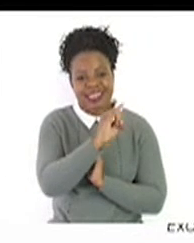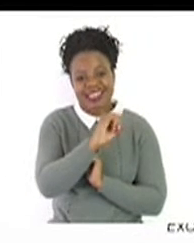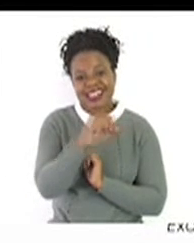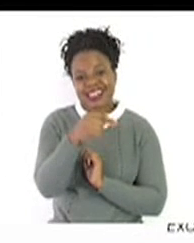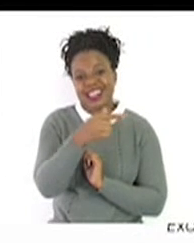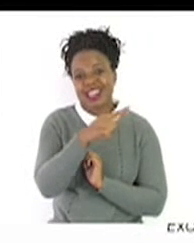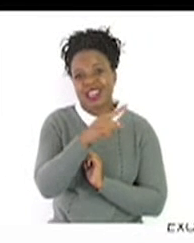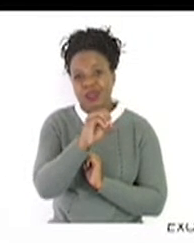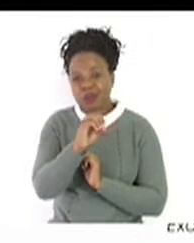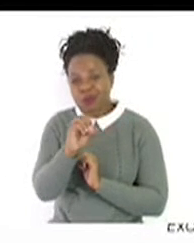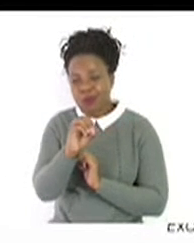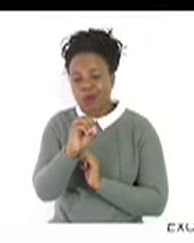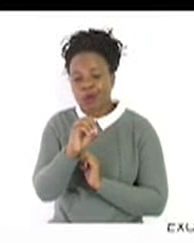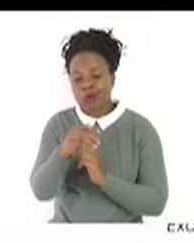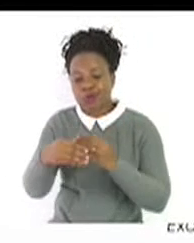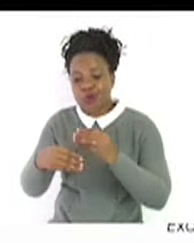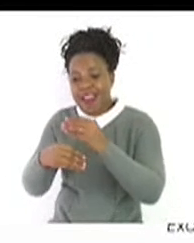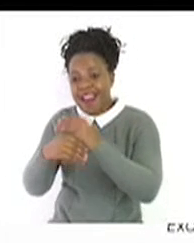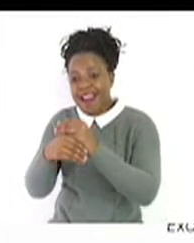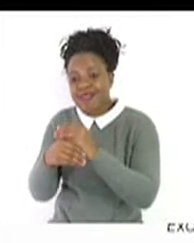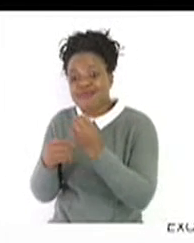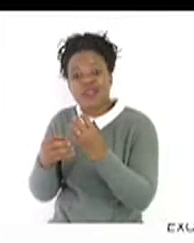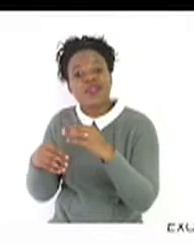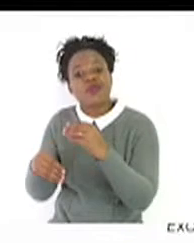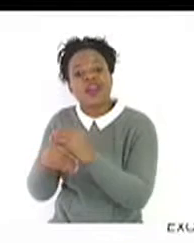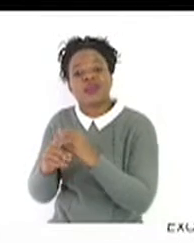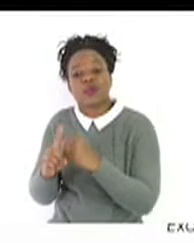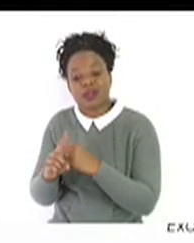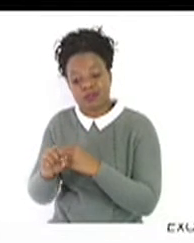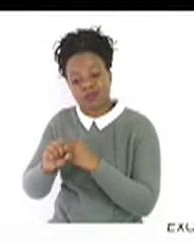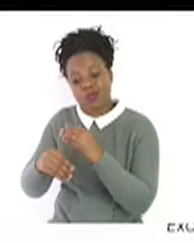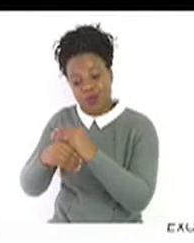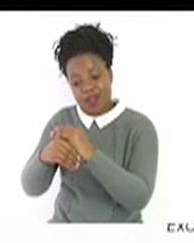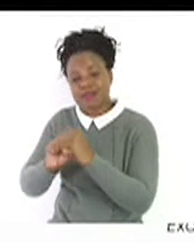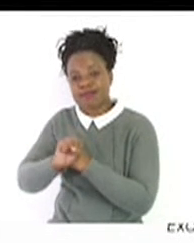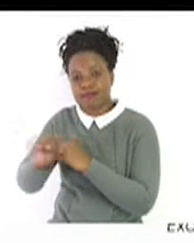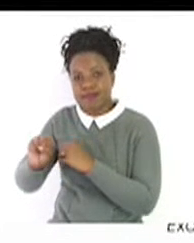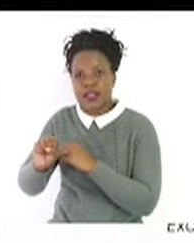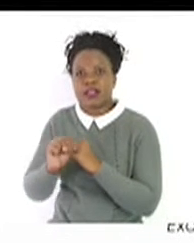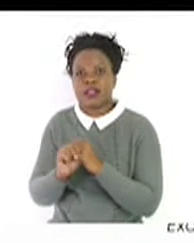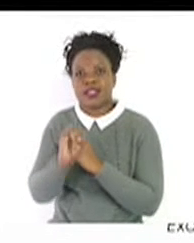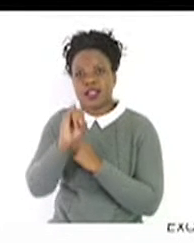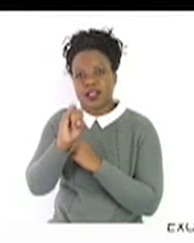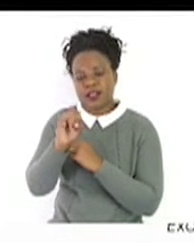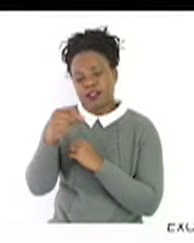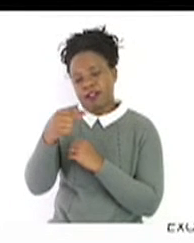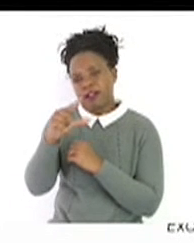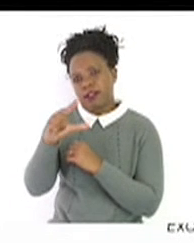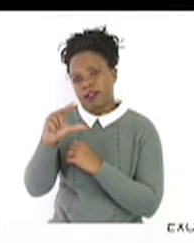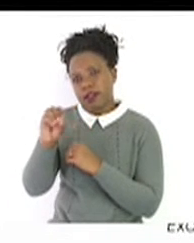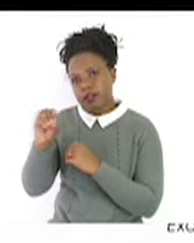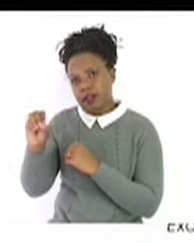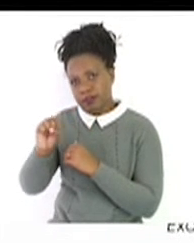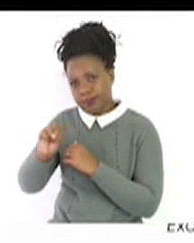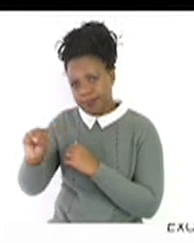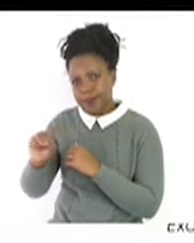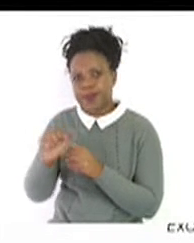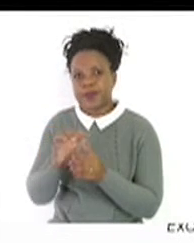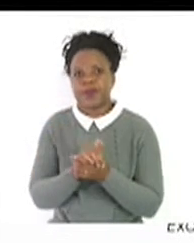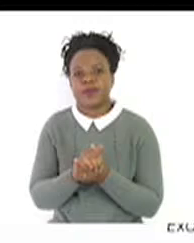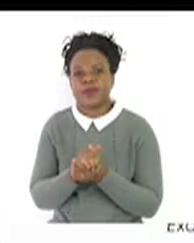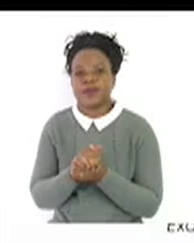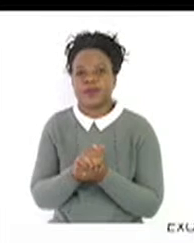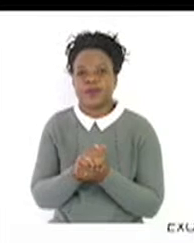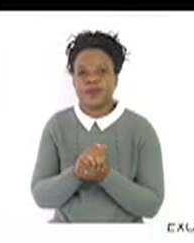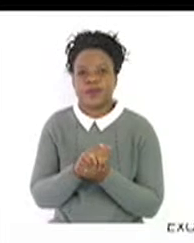many igloos. These nouns are ending with double O. Then we are just adding